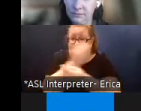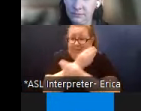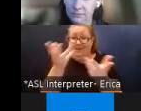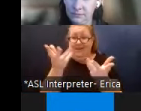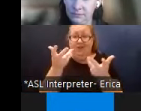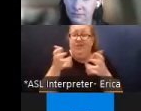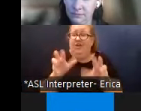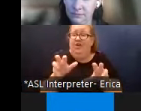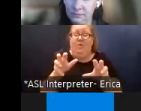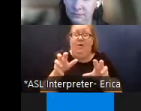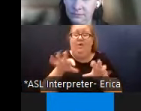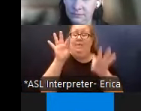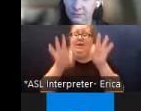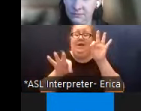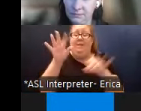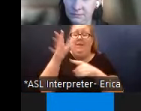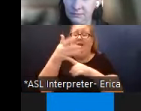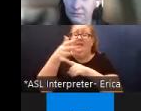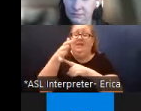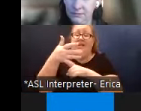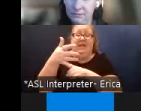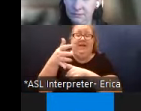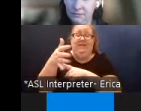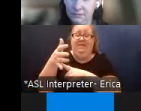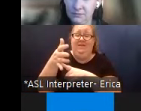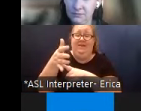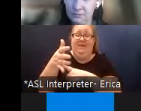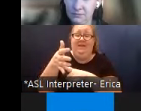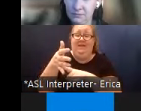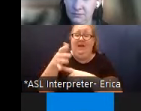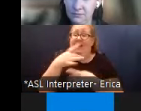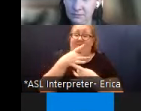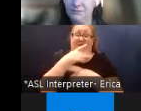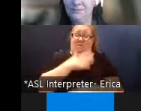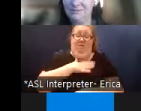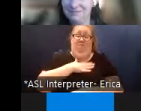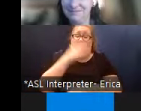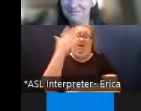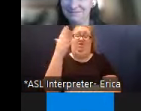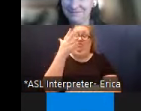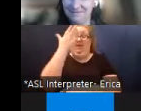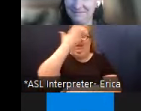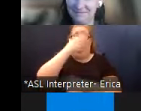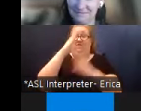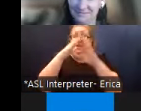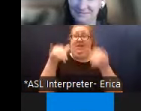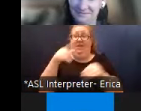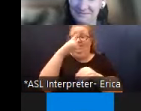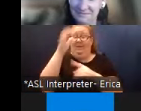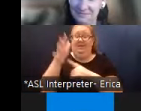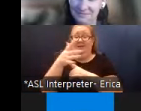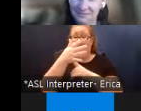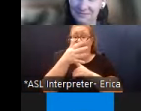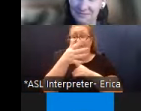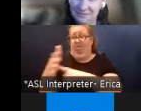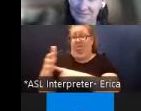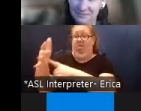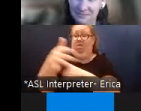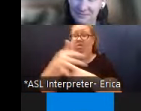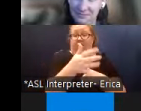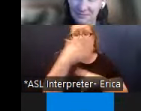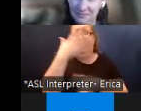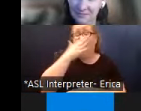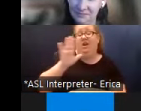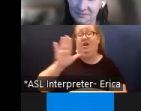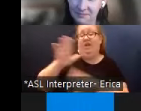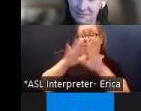up leaves off the curb, or they don't like my tree in the front of the house because the leaves come down in front of their house, even though I'll try to pick